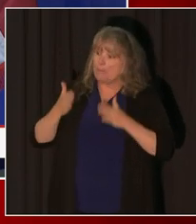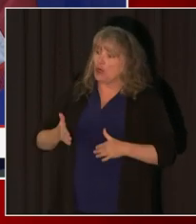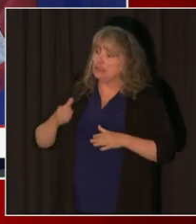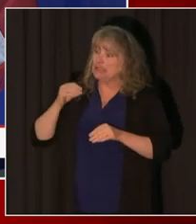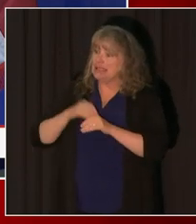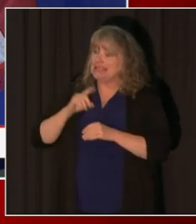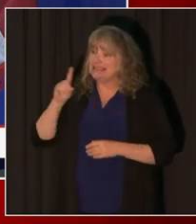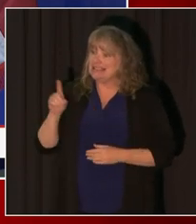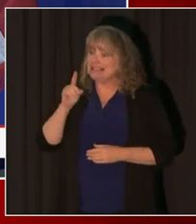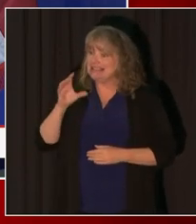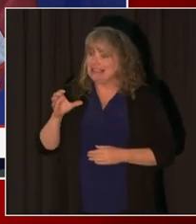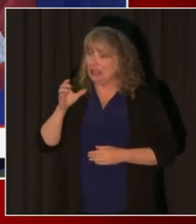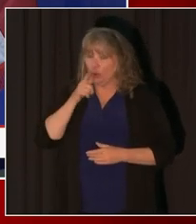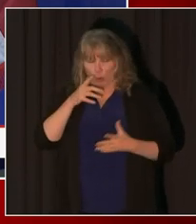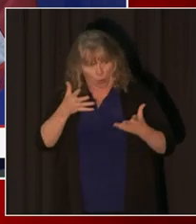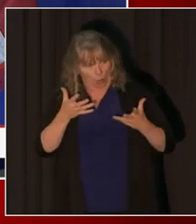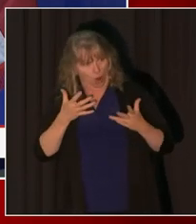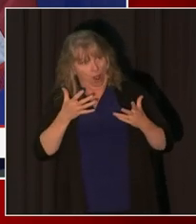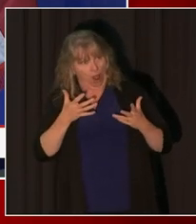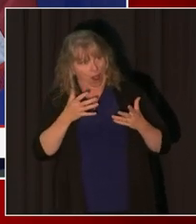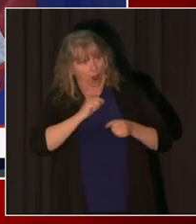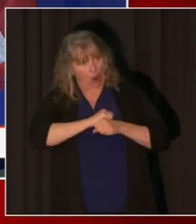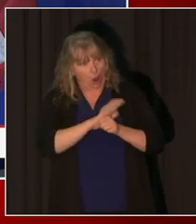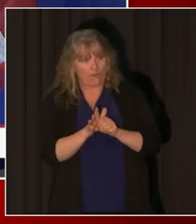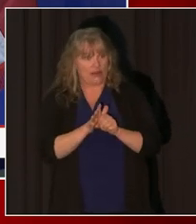a COVID-19 test get it?